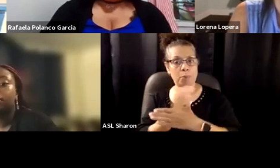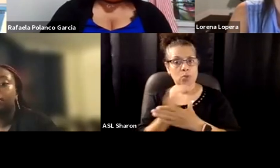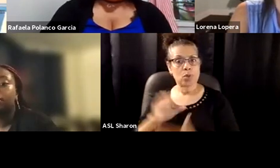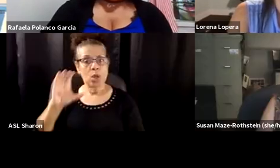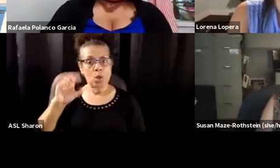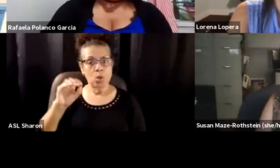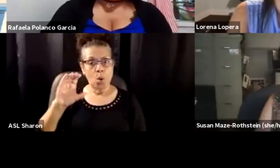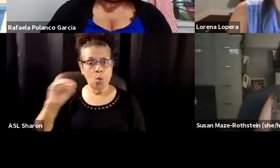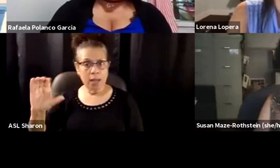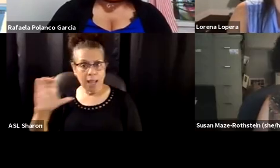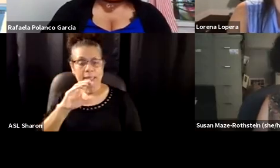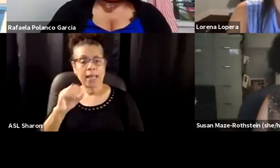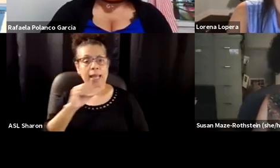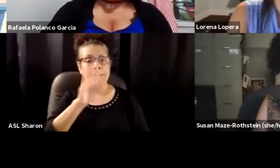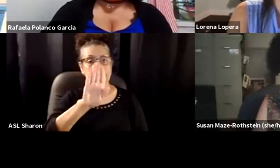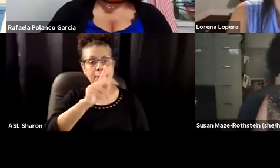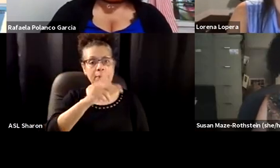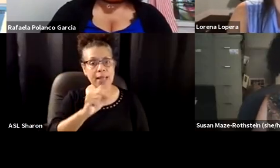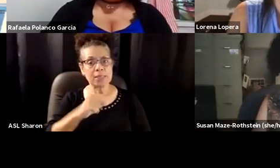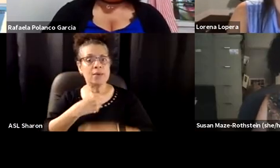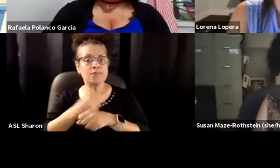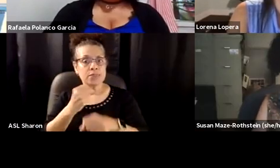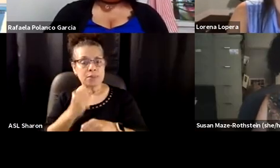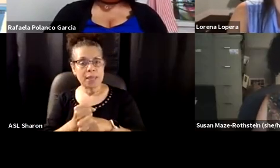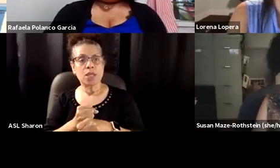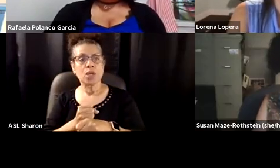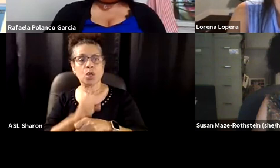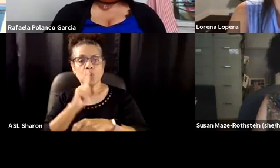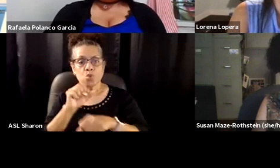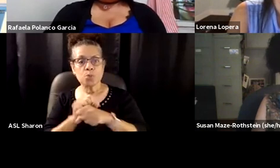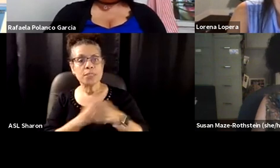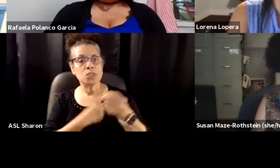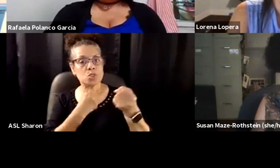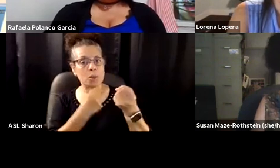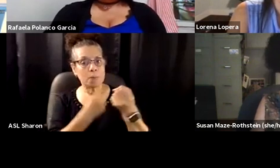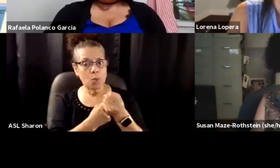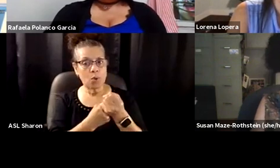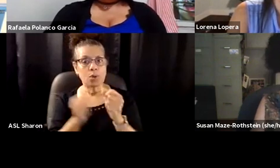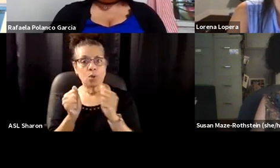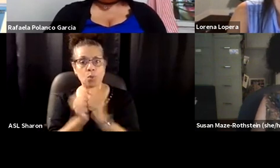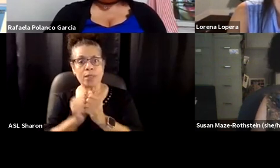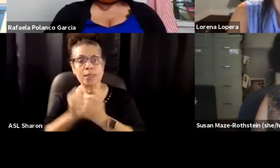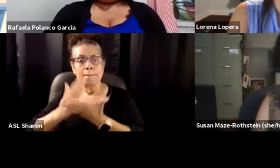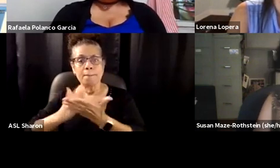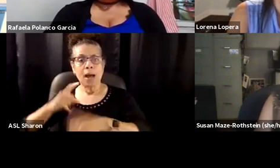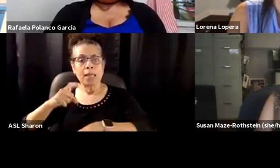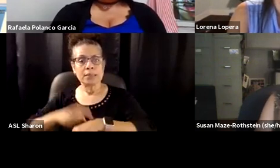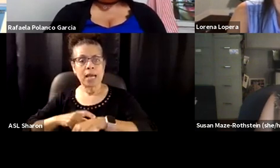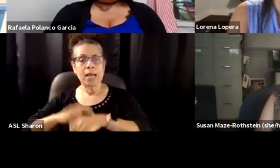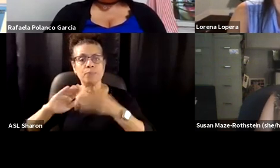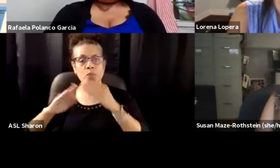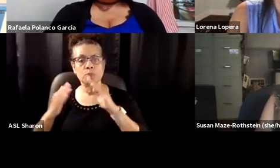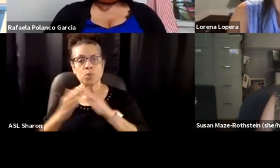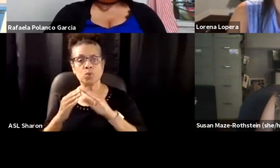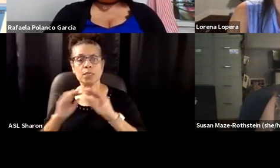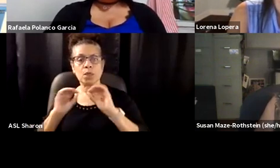and the boston public schools to provide tangible tangible support in the form of part-time community organizer